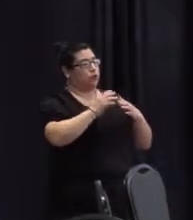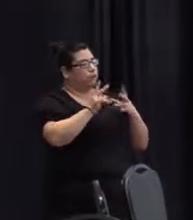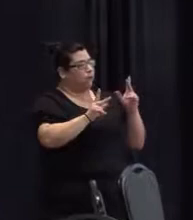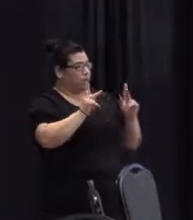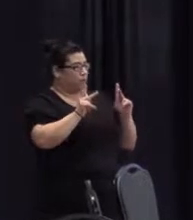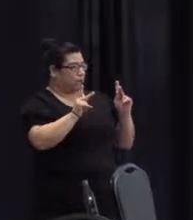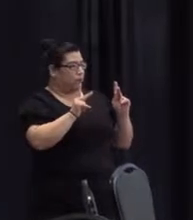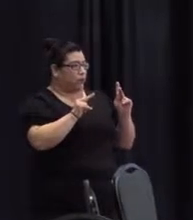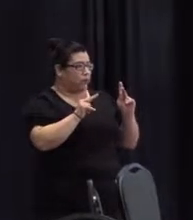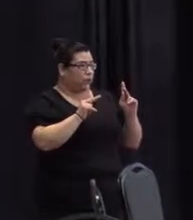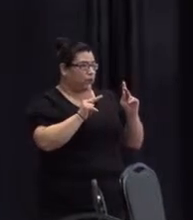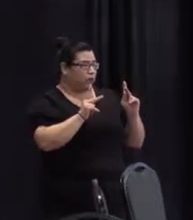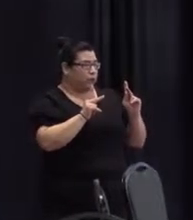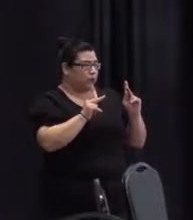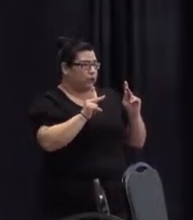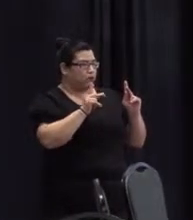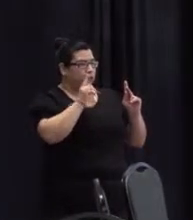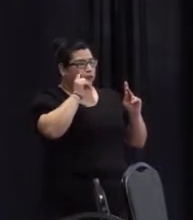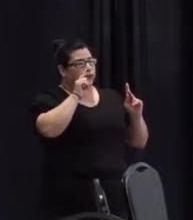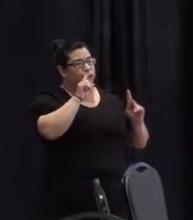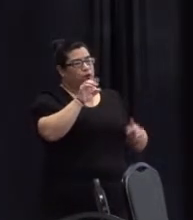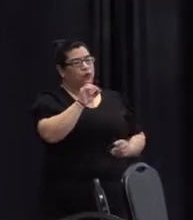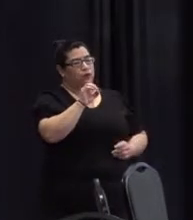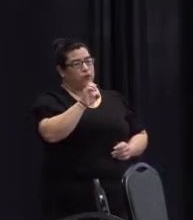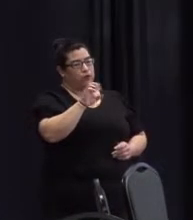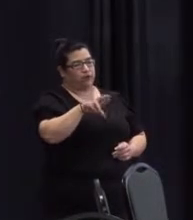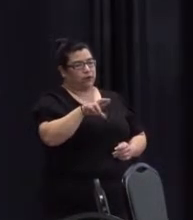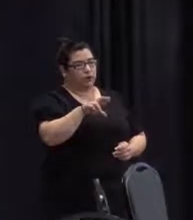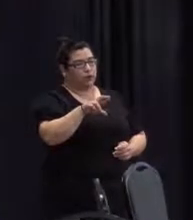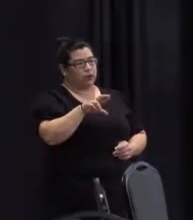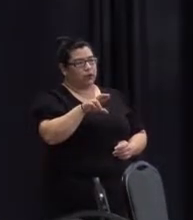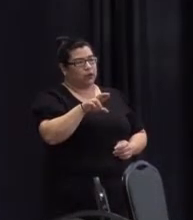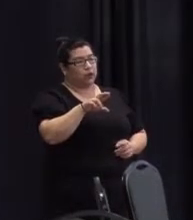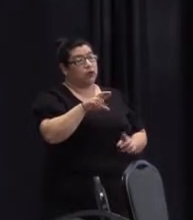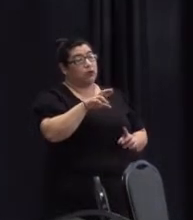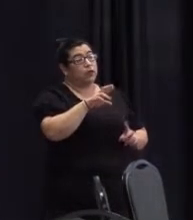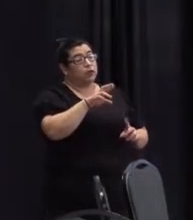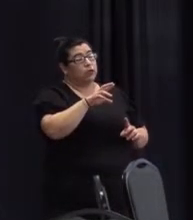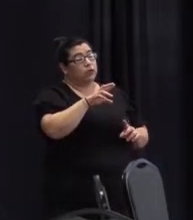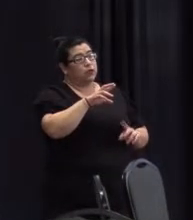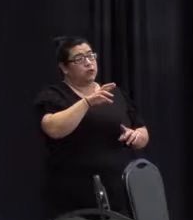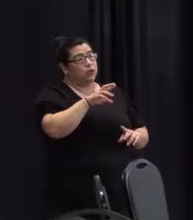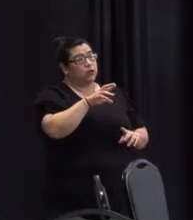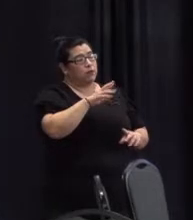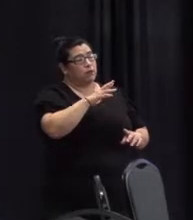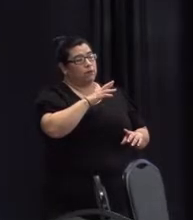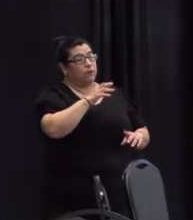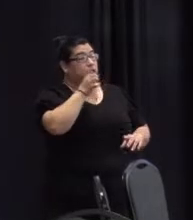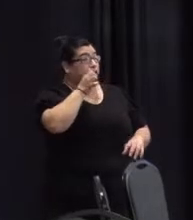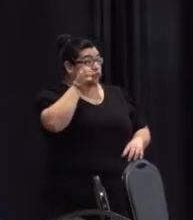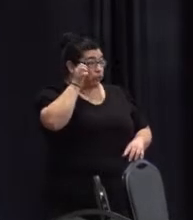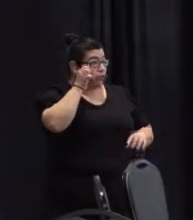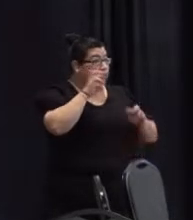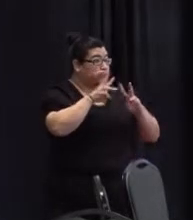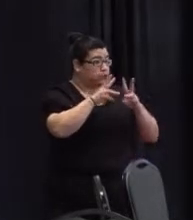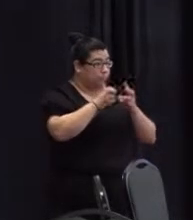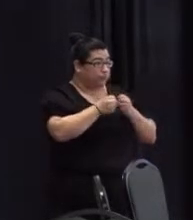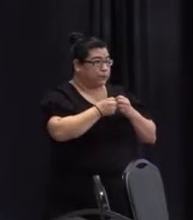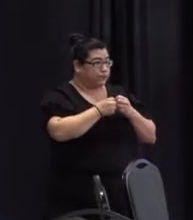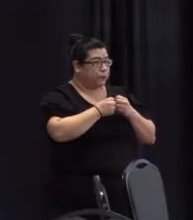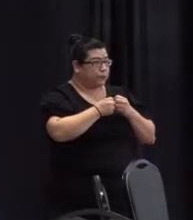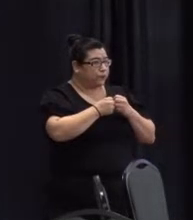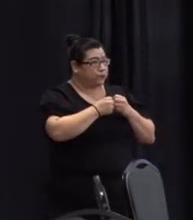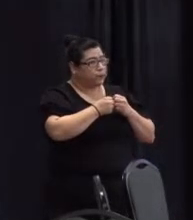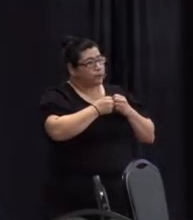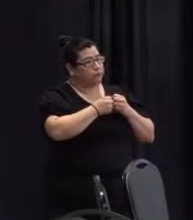people in OER. The one that I did, the workshop I did yesterday,